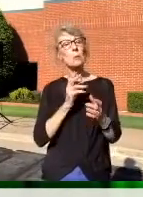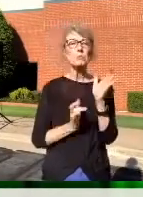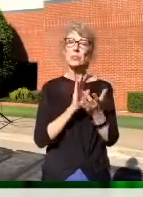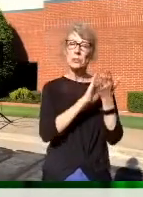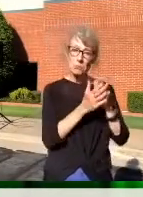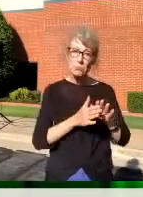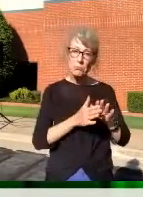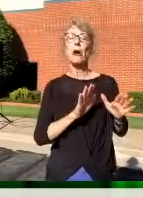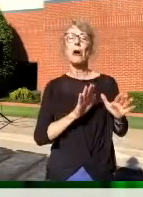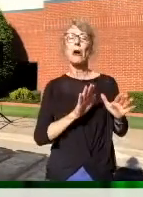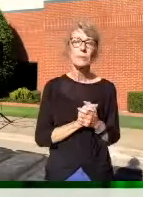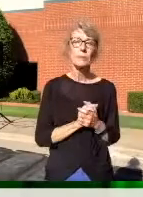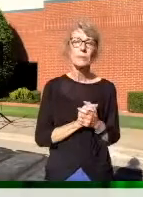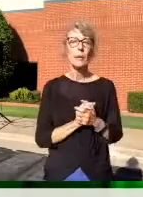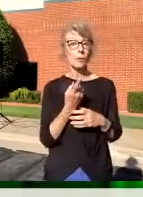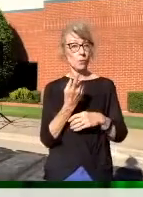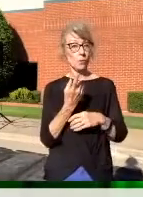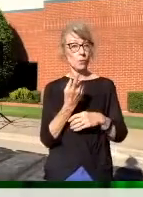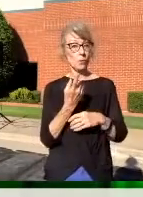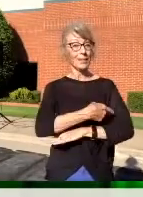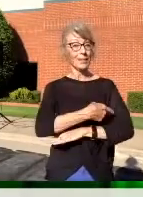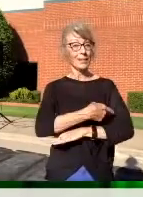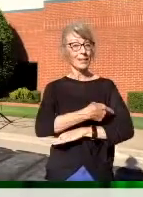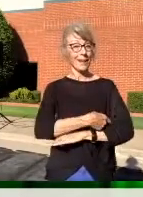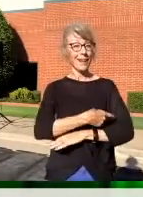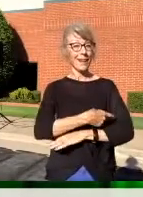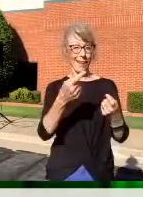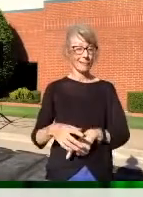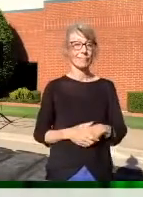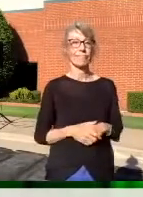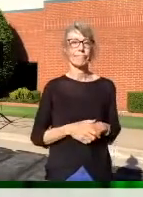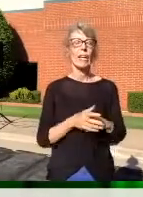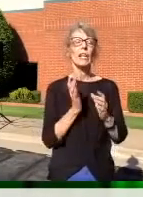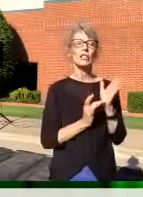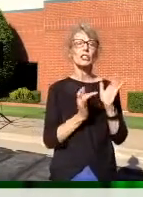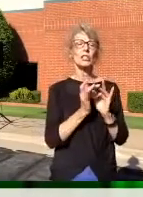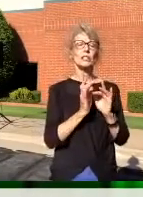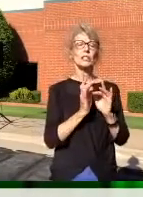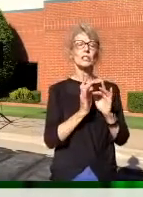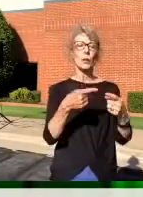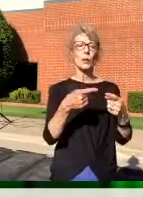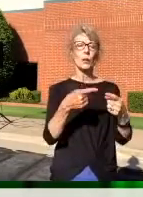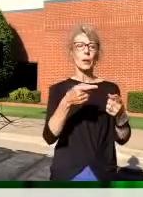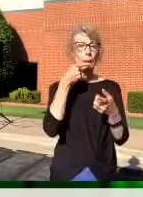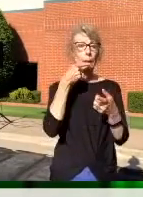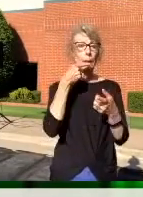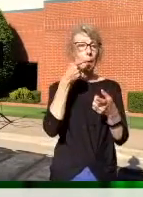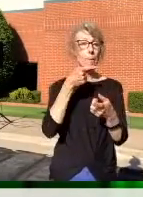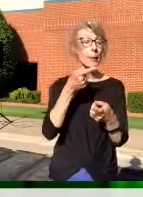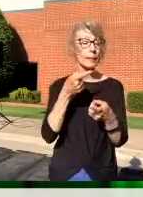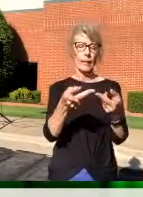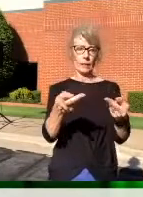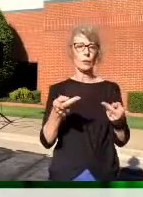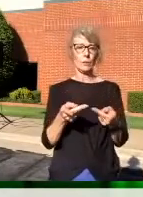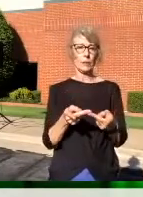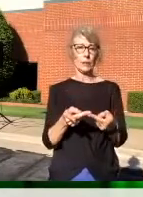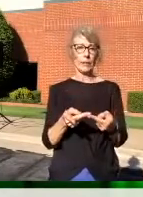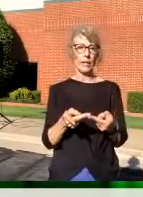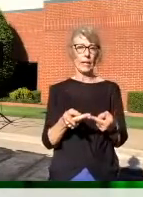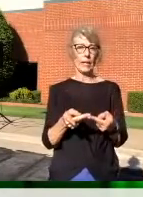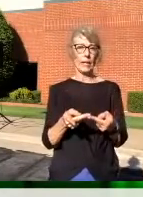public space where people were buying and selling animals, and he lifts these tables up and turns them over. The